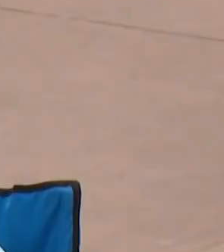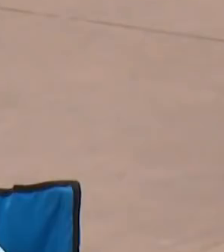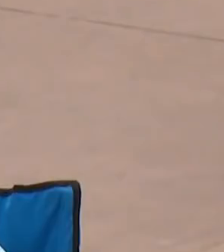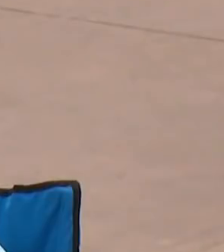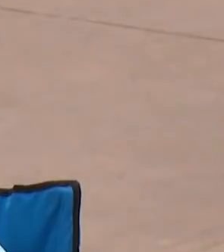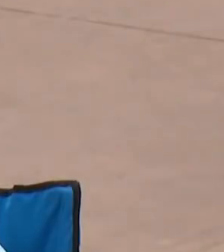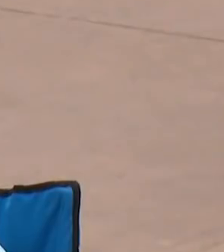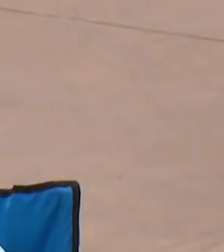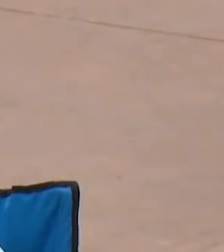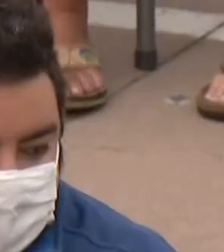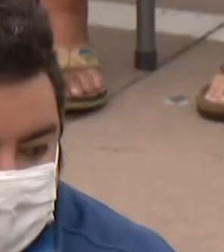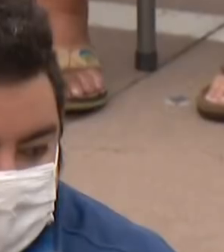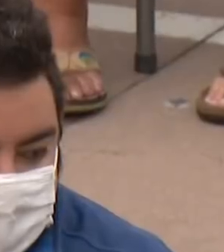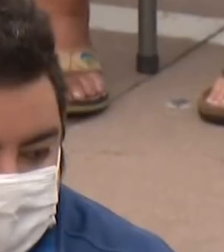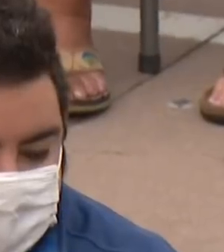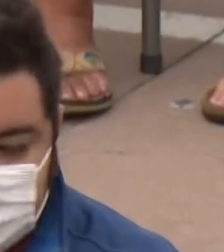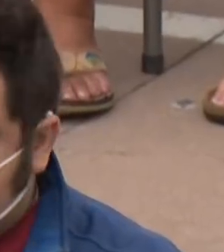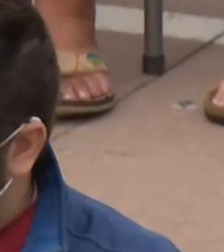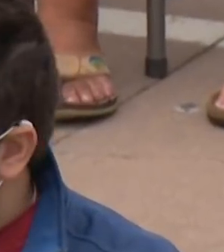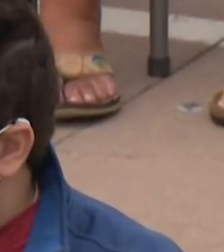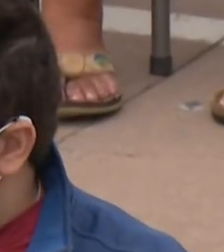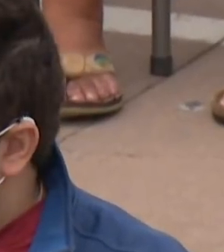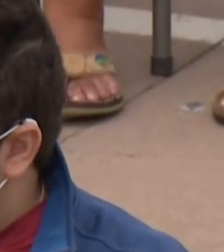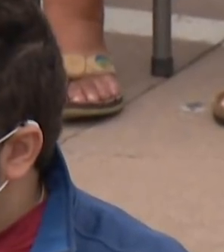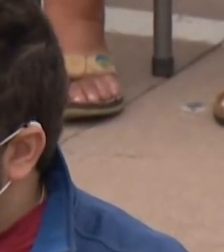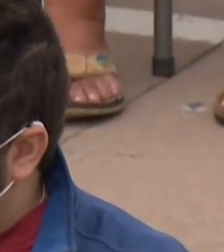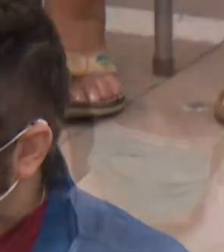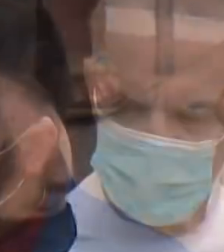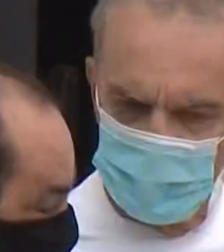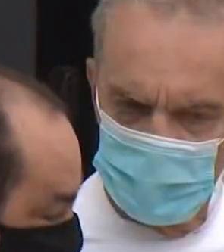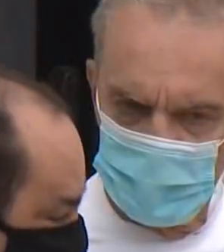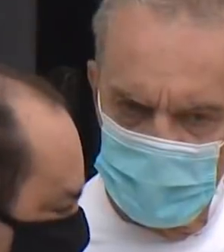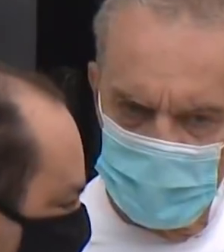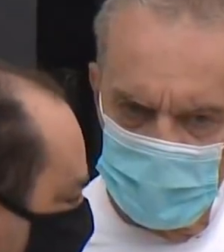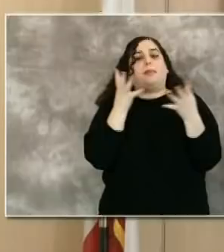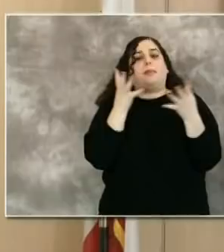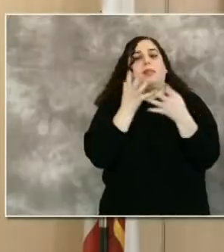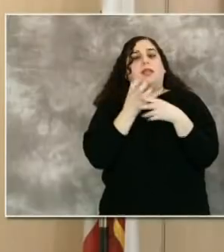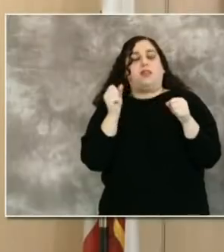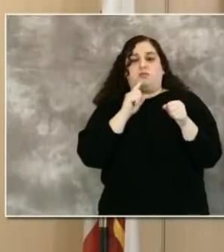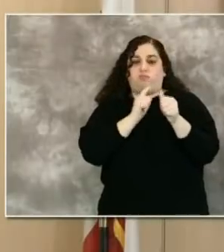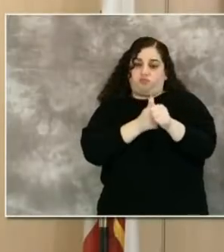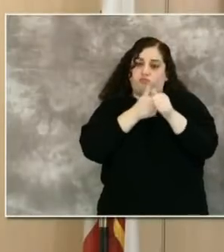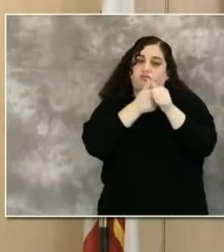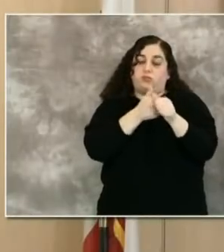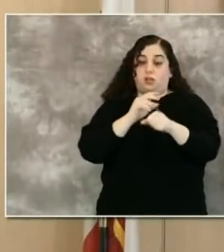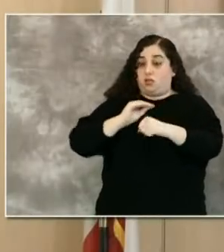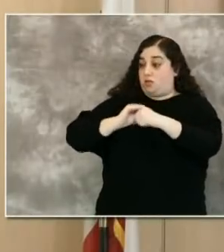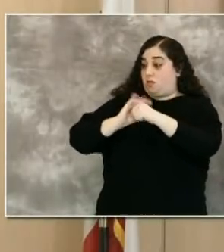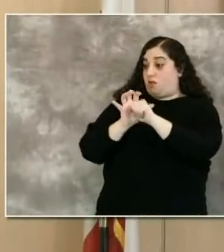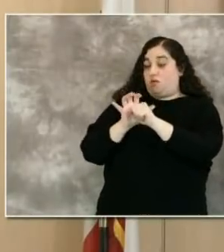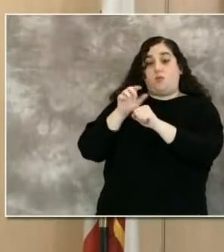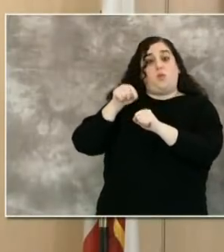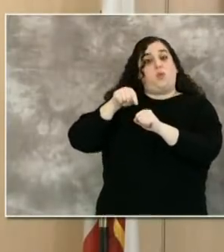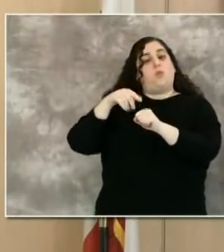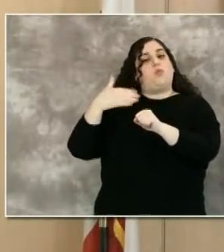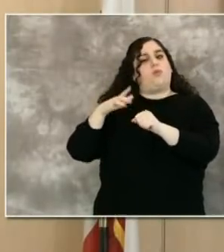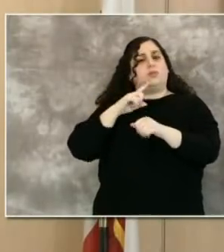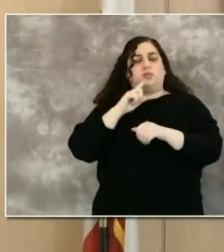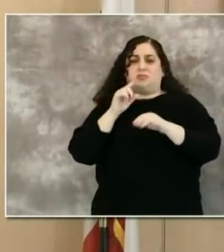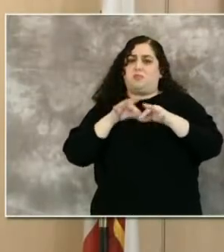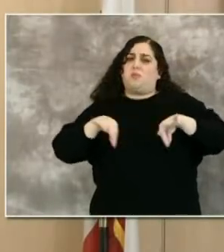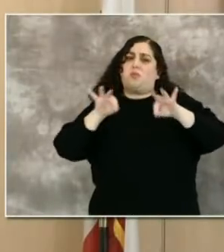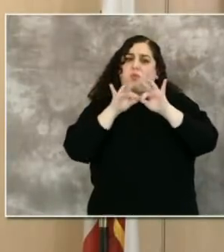permitted. County leaders made this announcement in an unscheduled news conference today. News 8's LaMonica Peters has the latest.